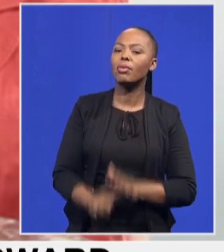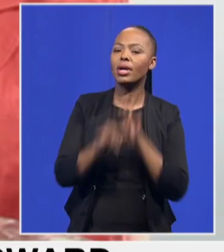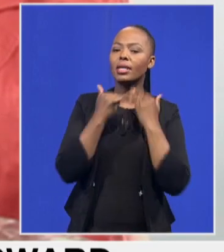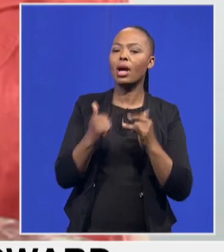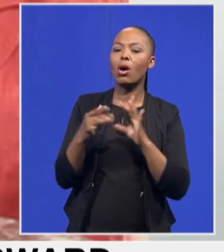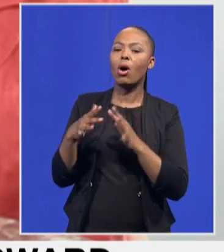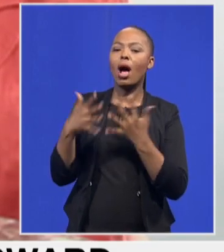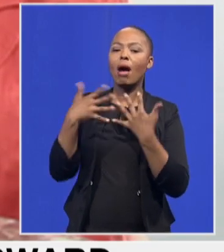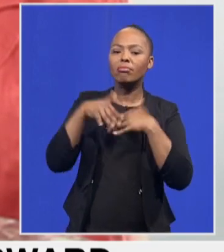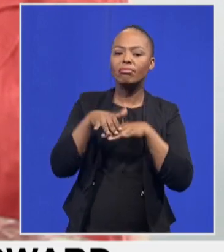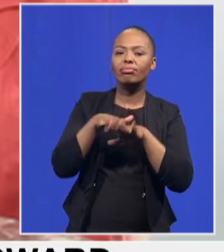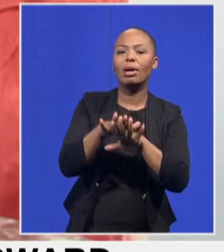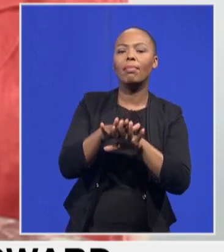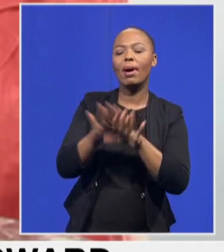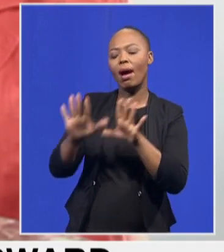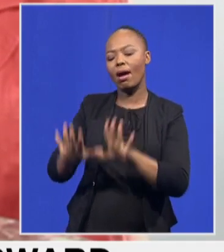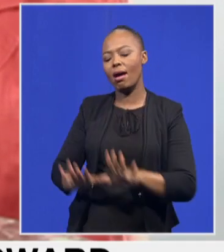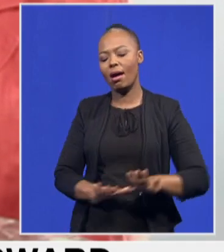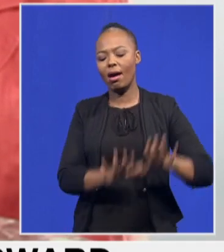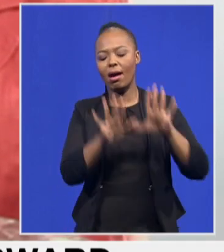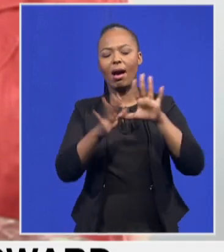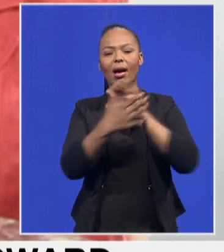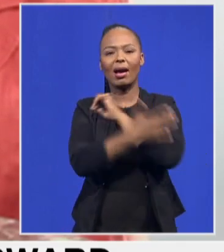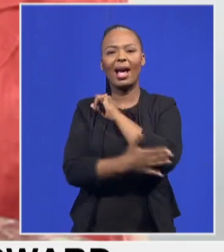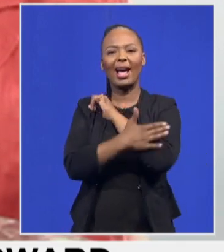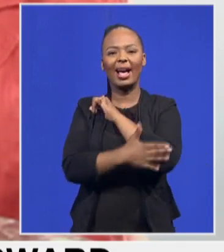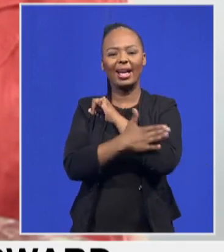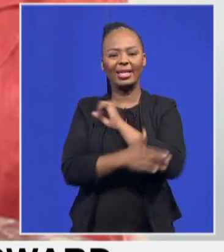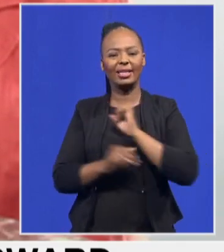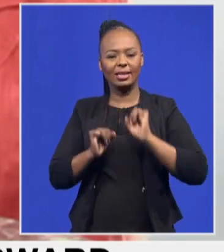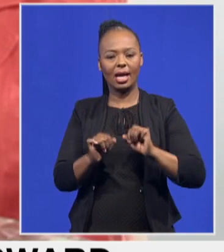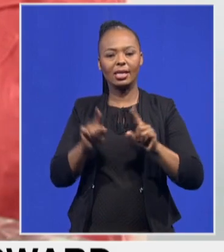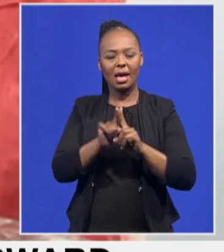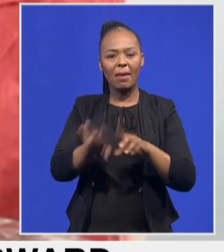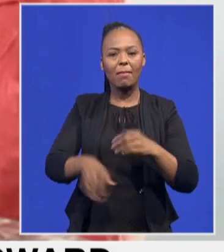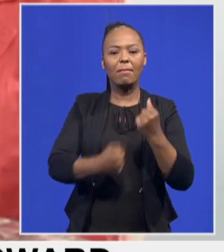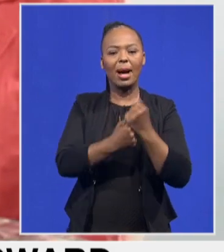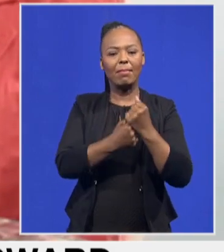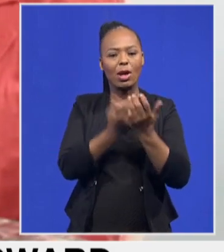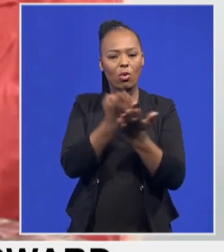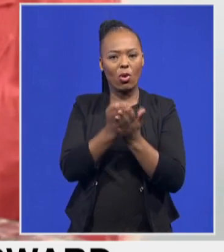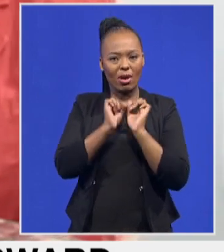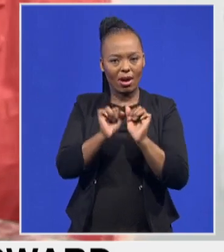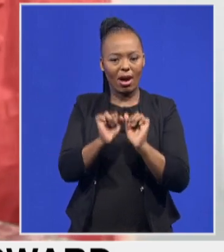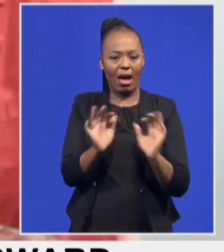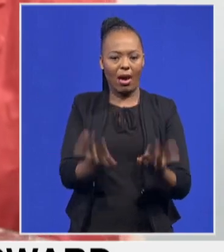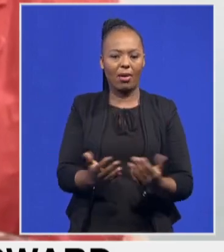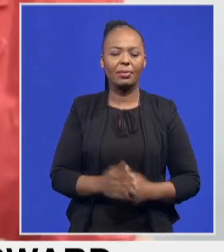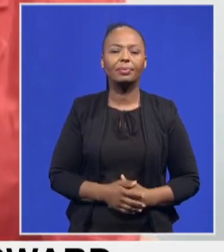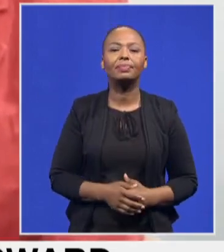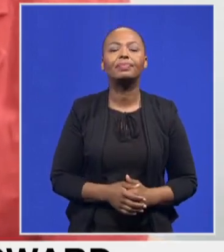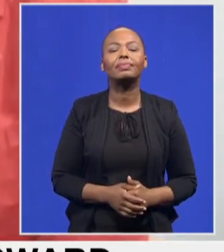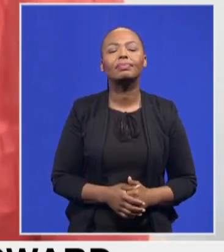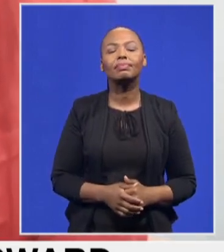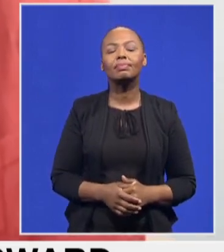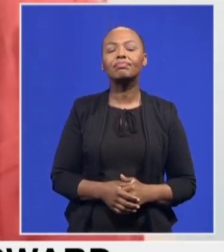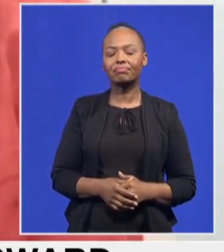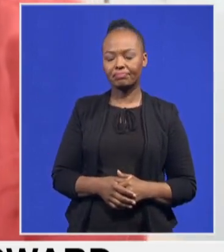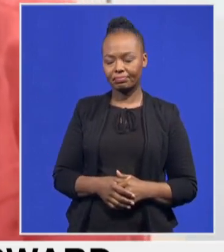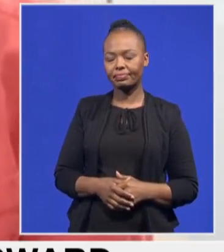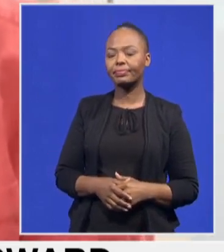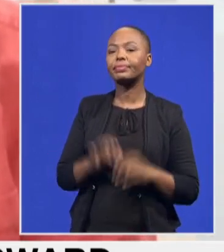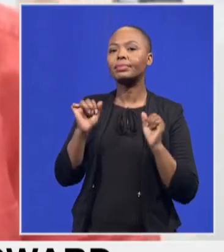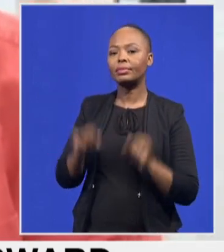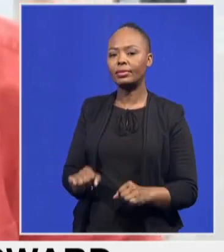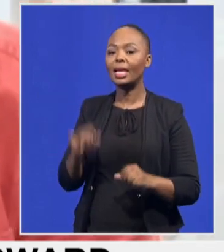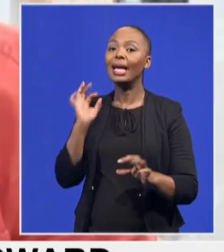as a whole and also boosting the African continent. Yeah, it's specifically for